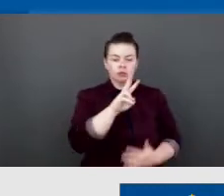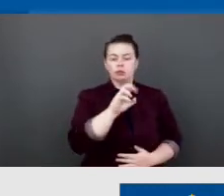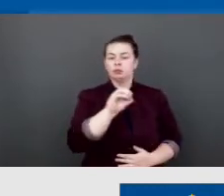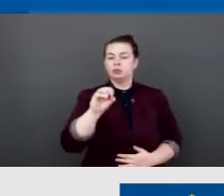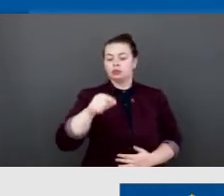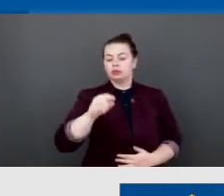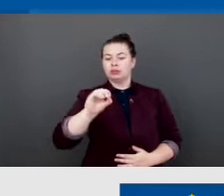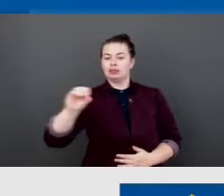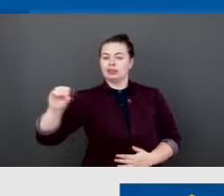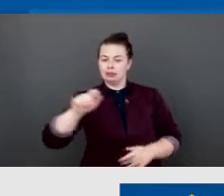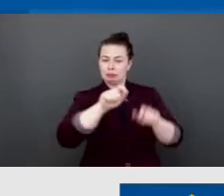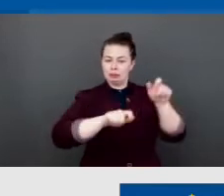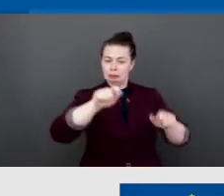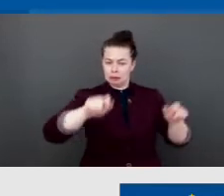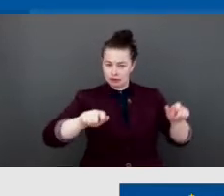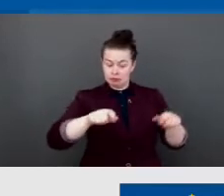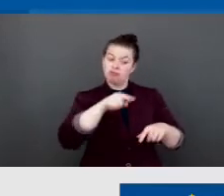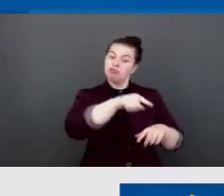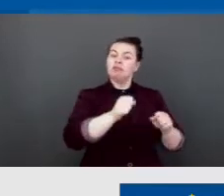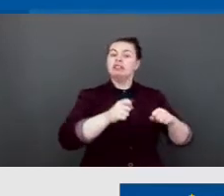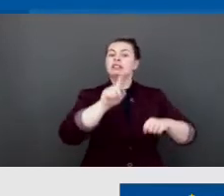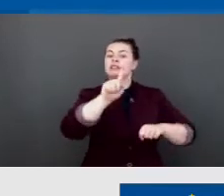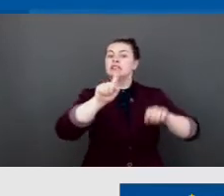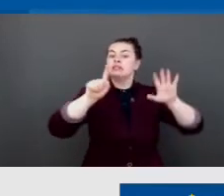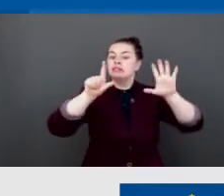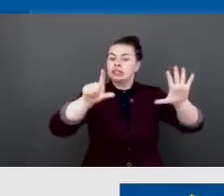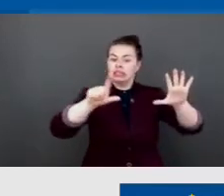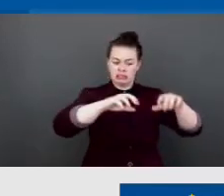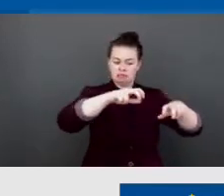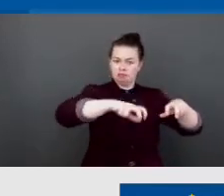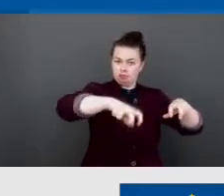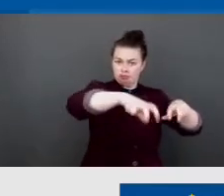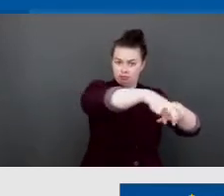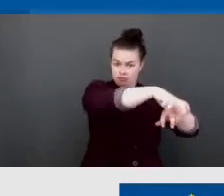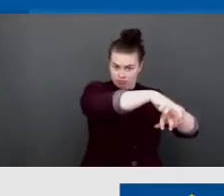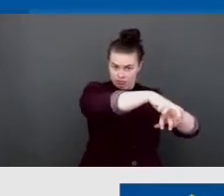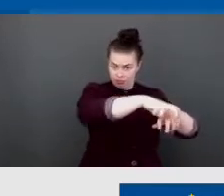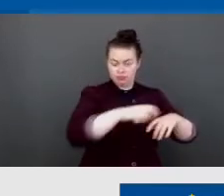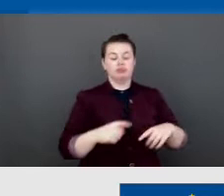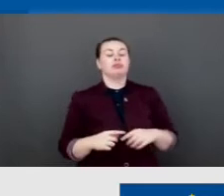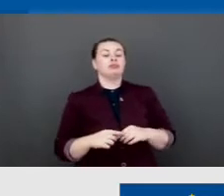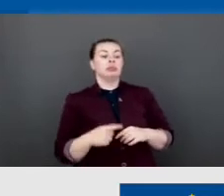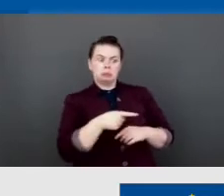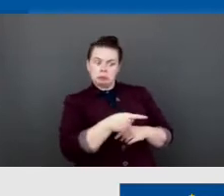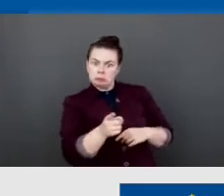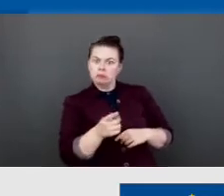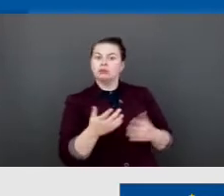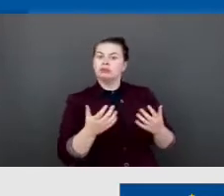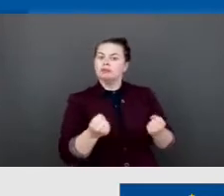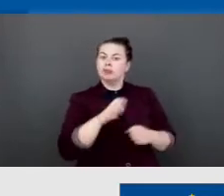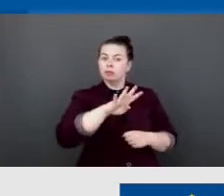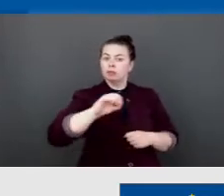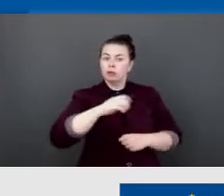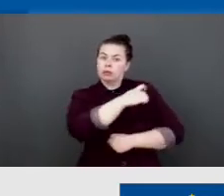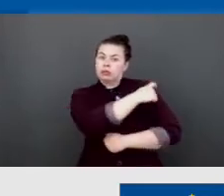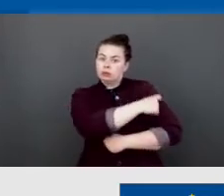2,000 million persons, distributed by 17 municipalities, and where